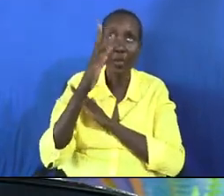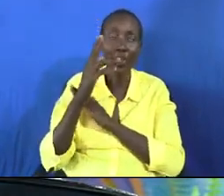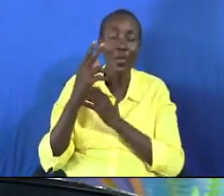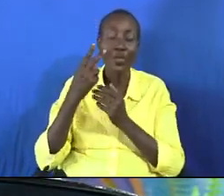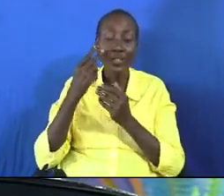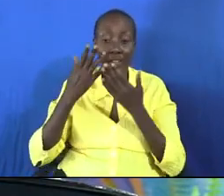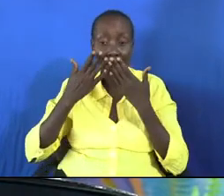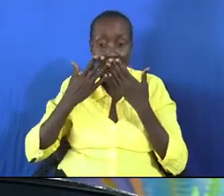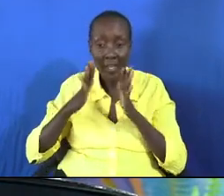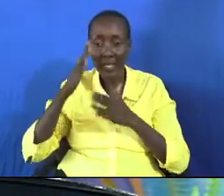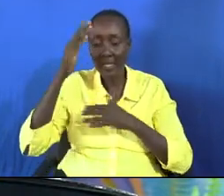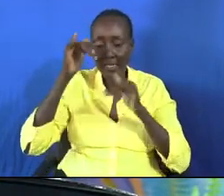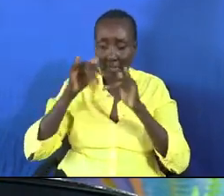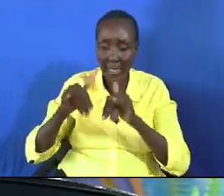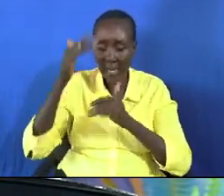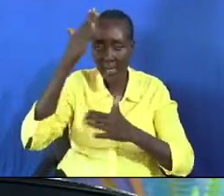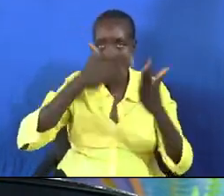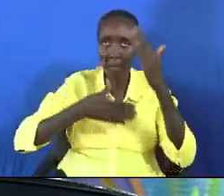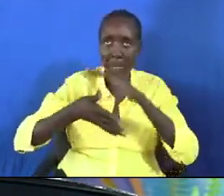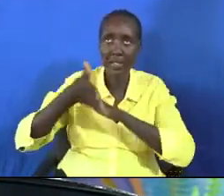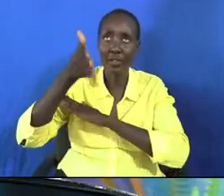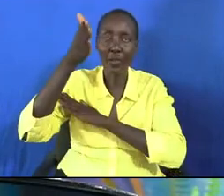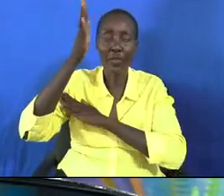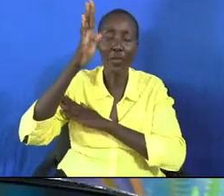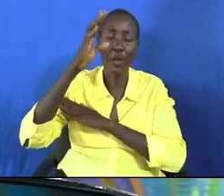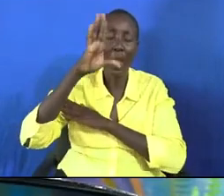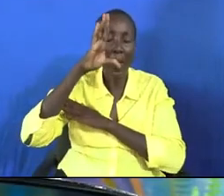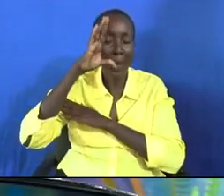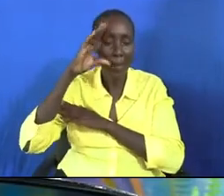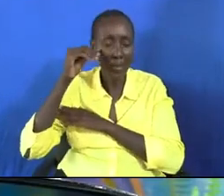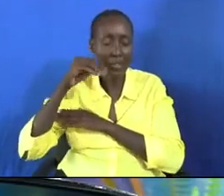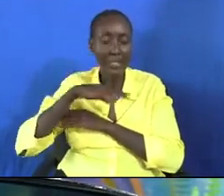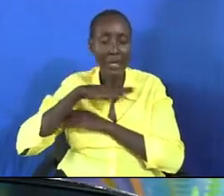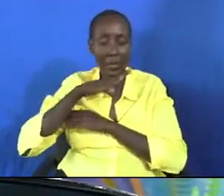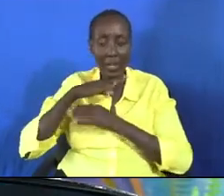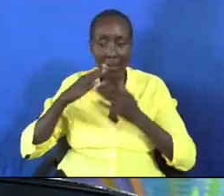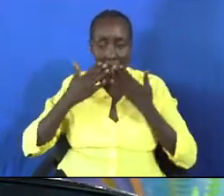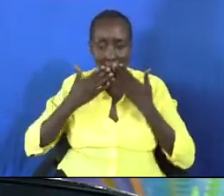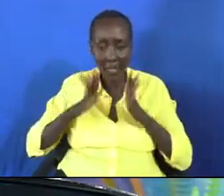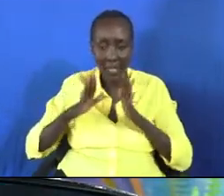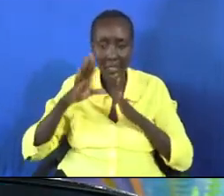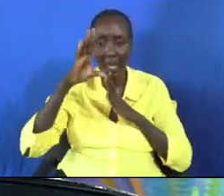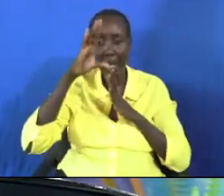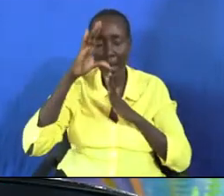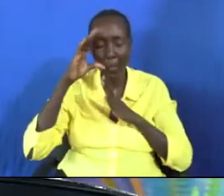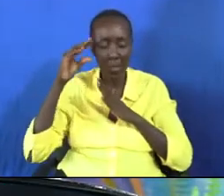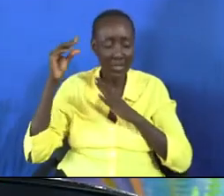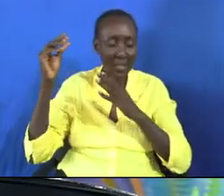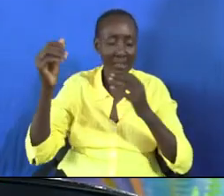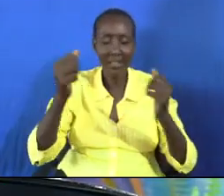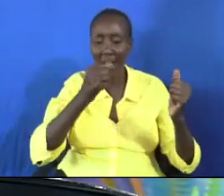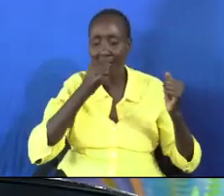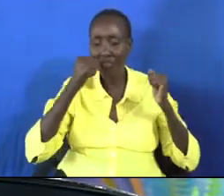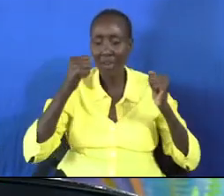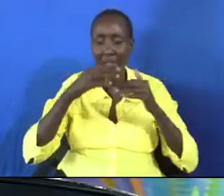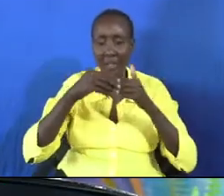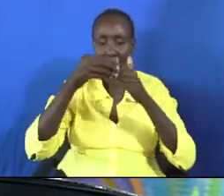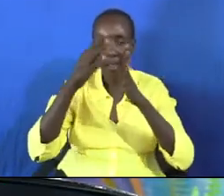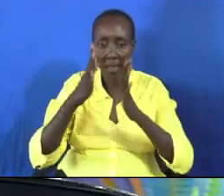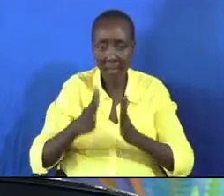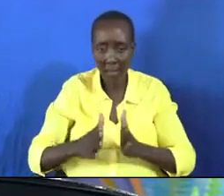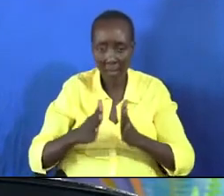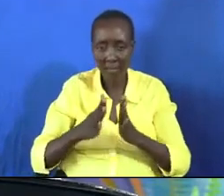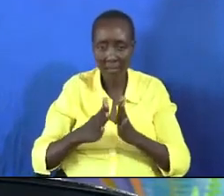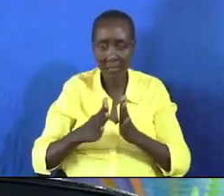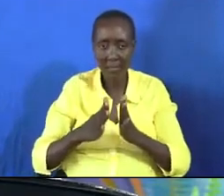seen he stayed in the presence of the Lord. Moses has died. Moses, the great leader.